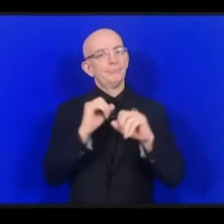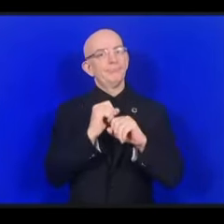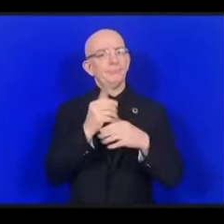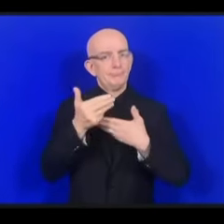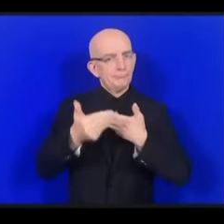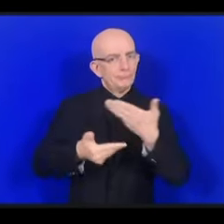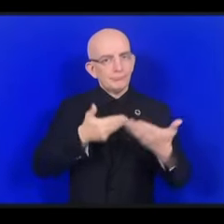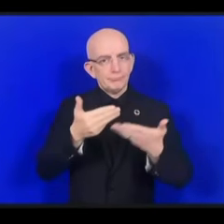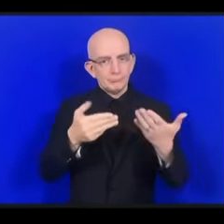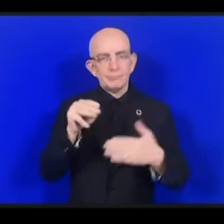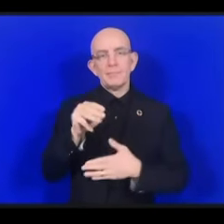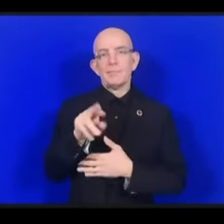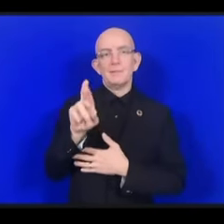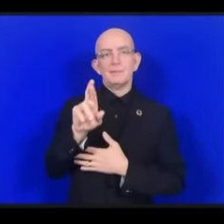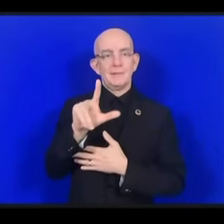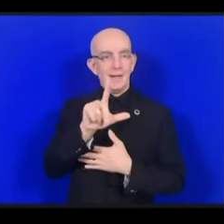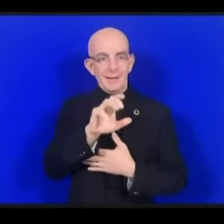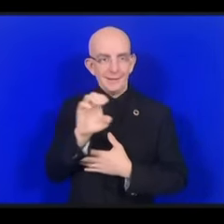Social Affairs.